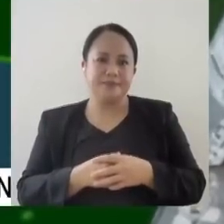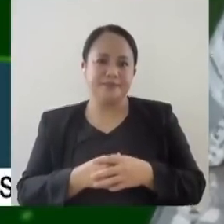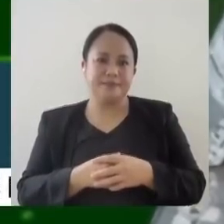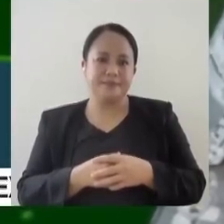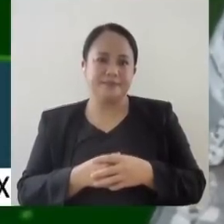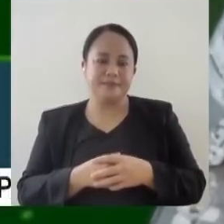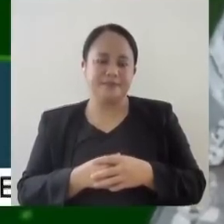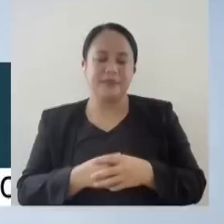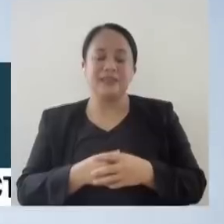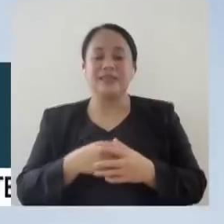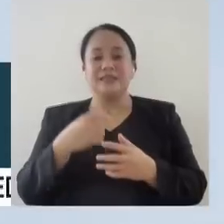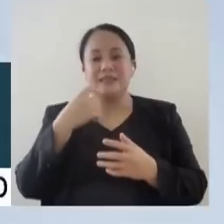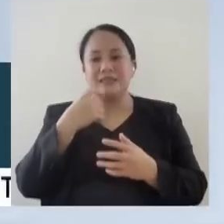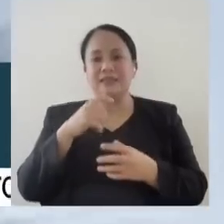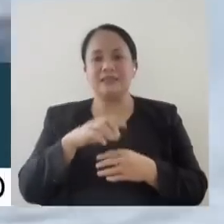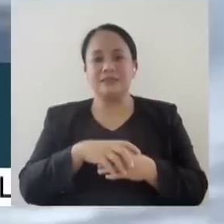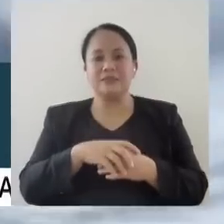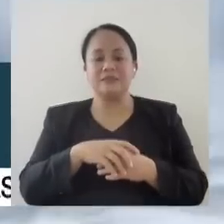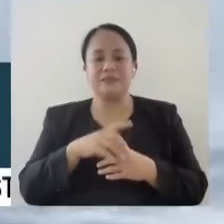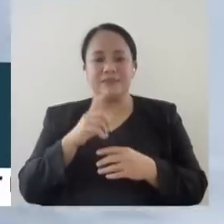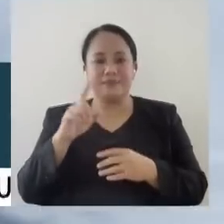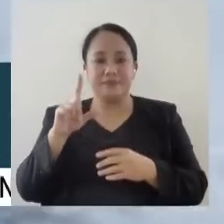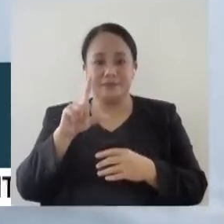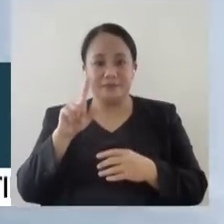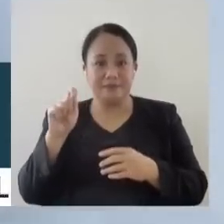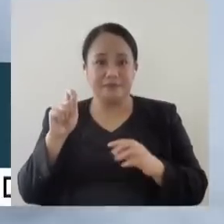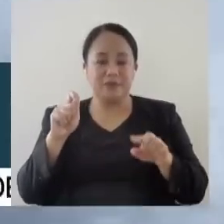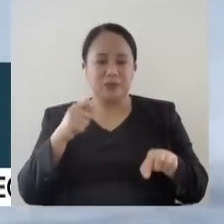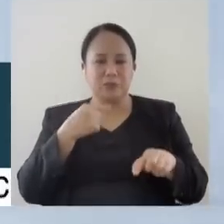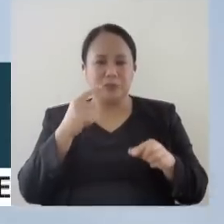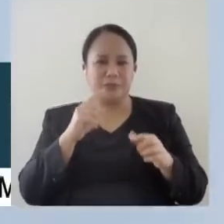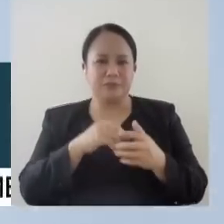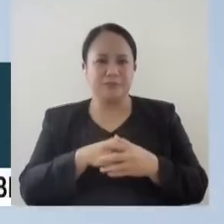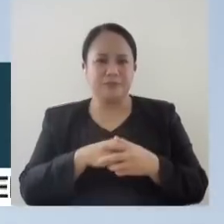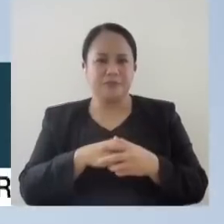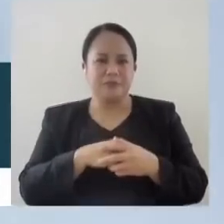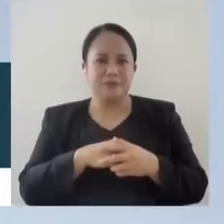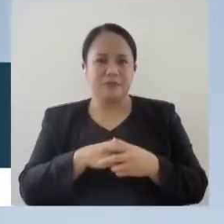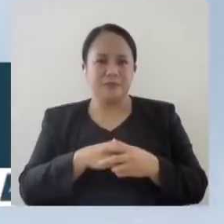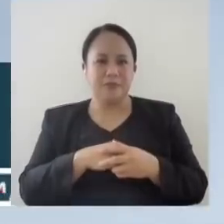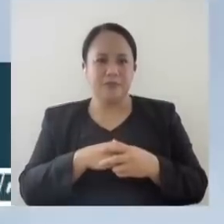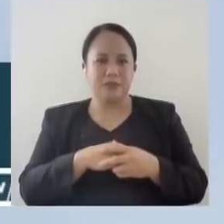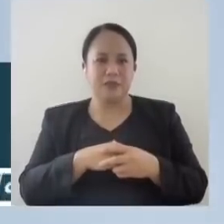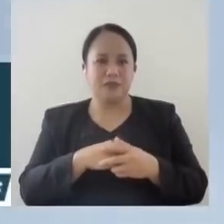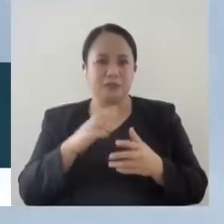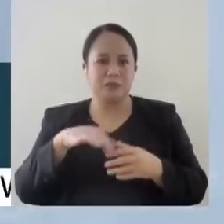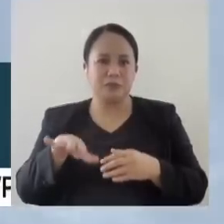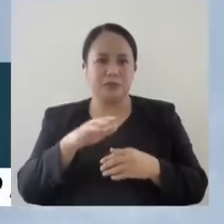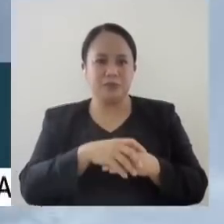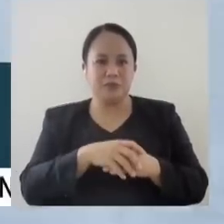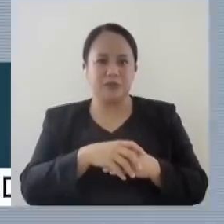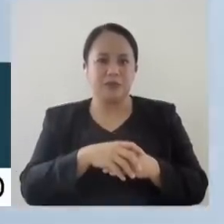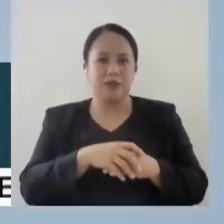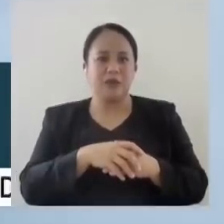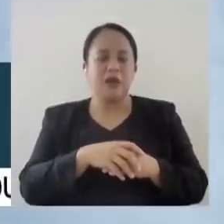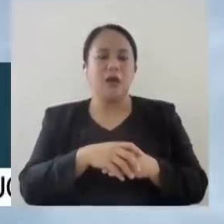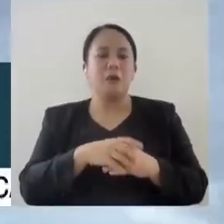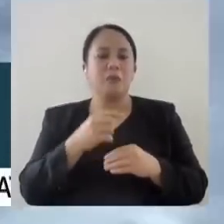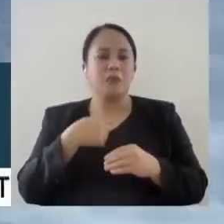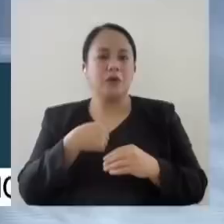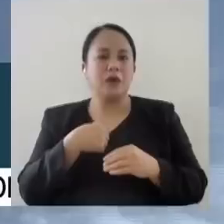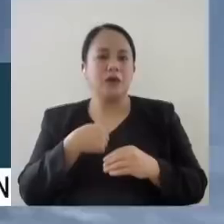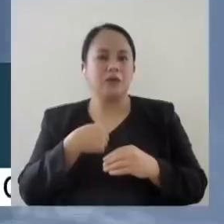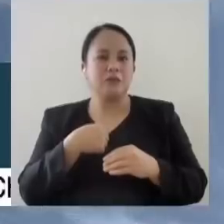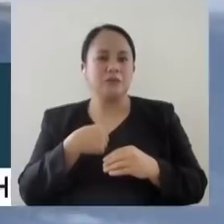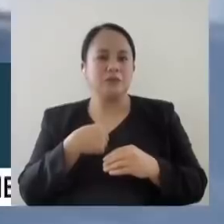Meanwhile, Lieutenant Ramsey Gutierrez says the supplies they were supposed to deliver to troops stationed at the BRP Sierra Madre were ruined